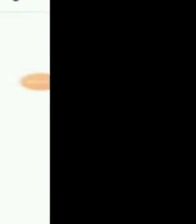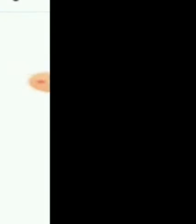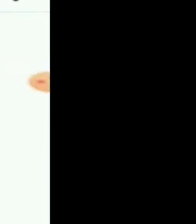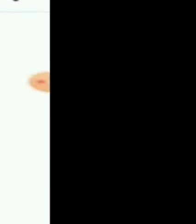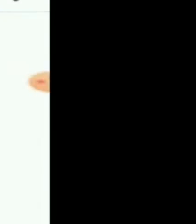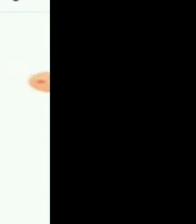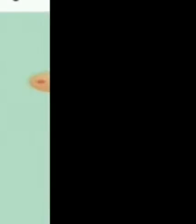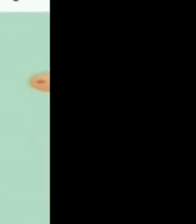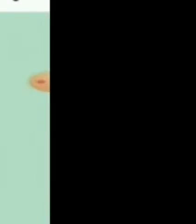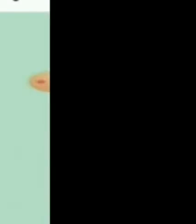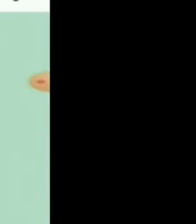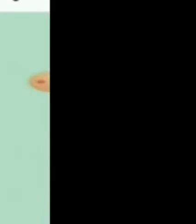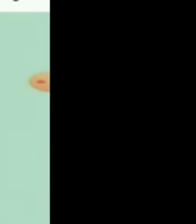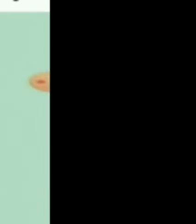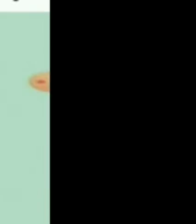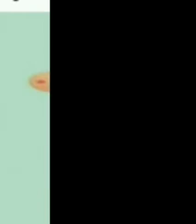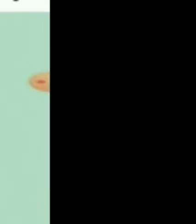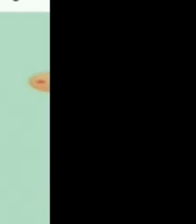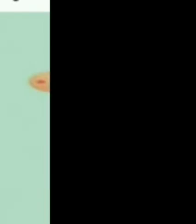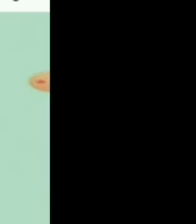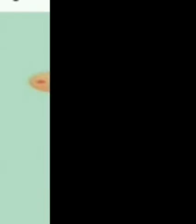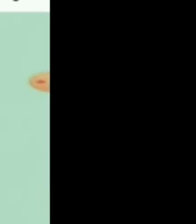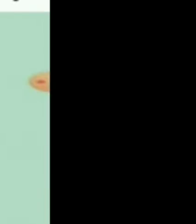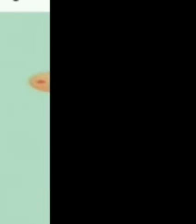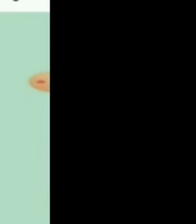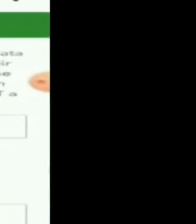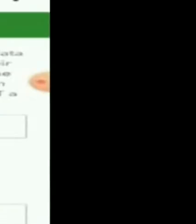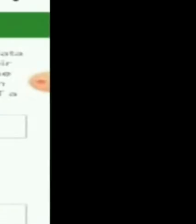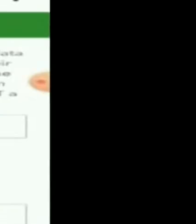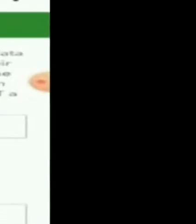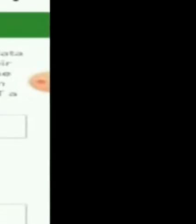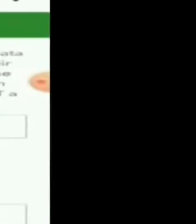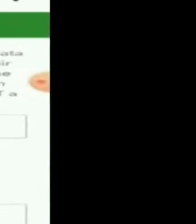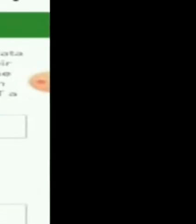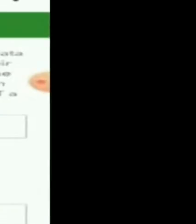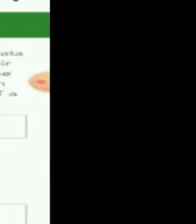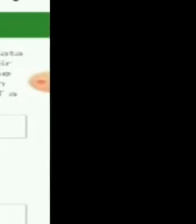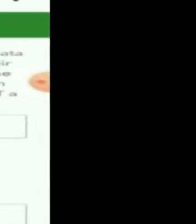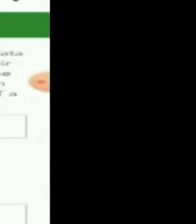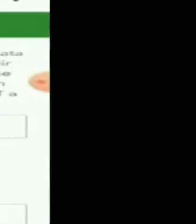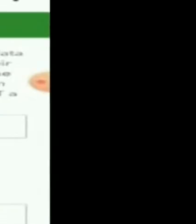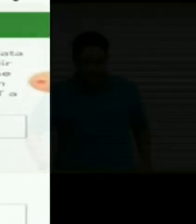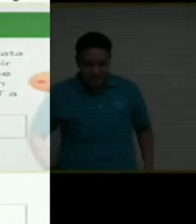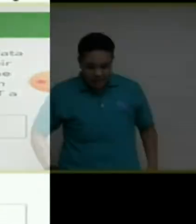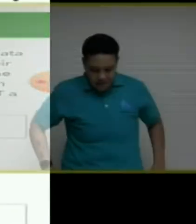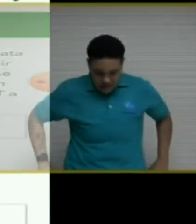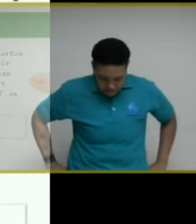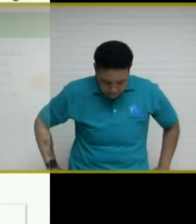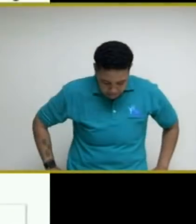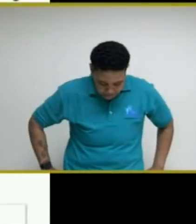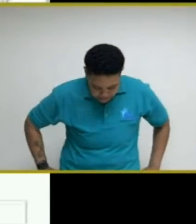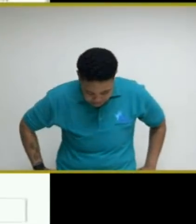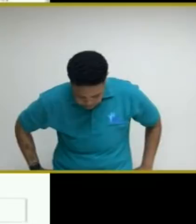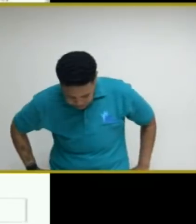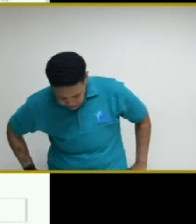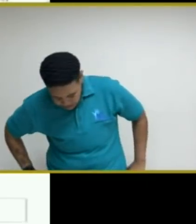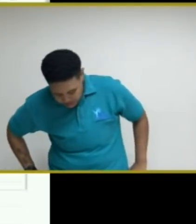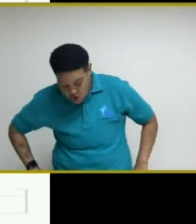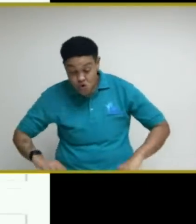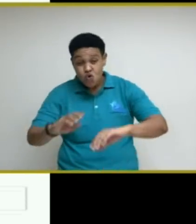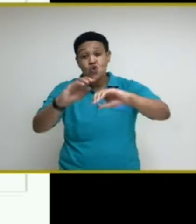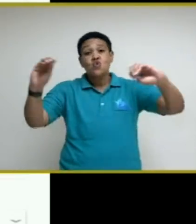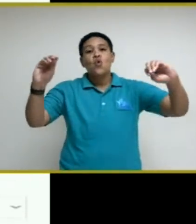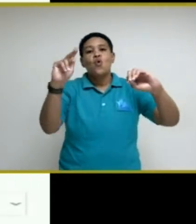or institution visit for the vaccination. No personal health information will be